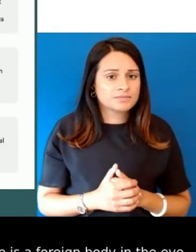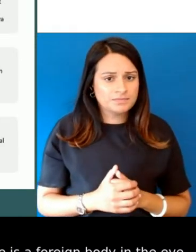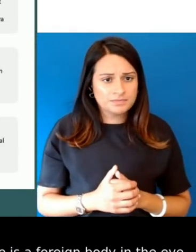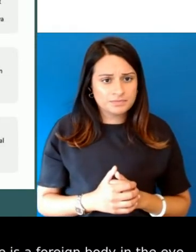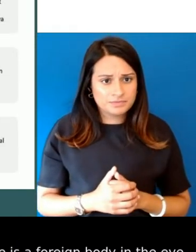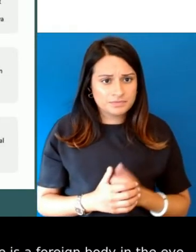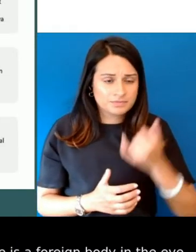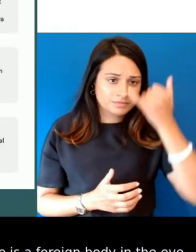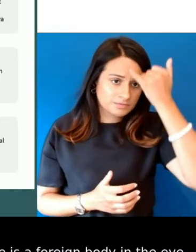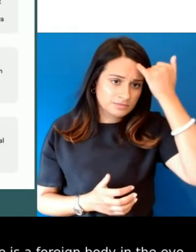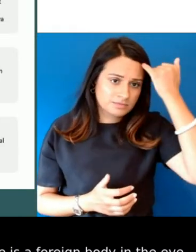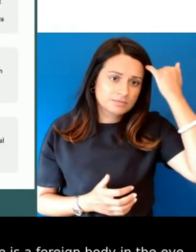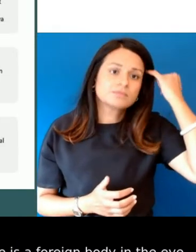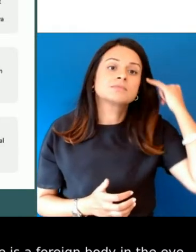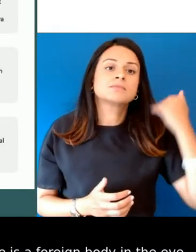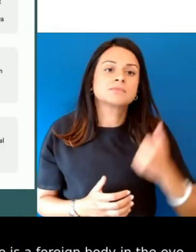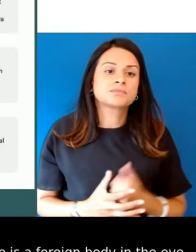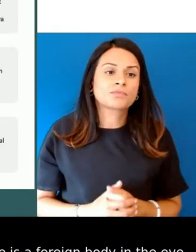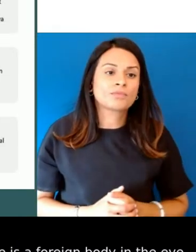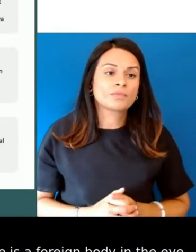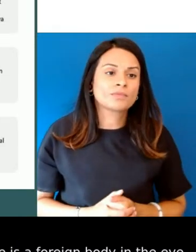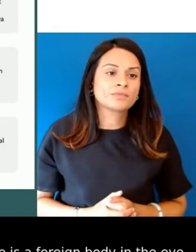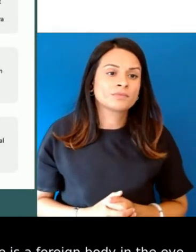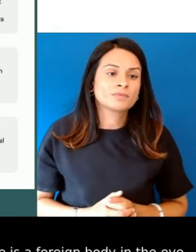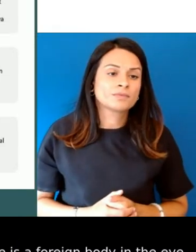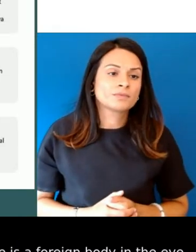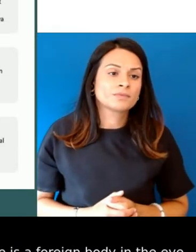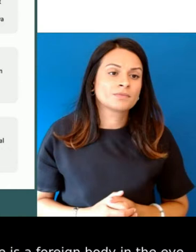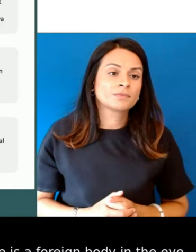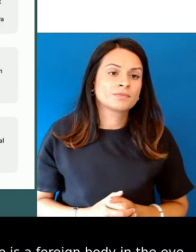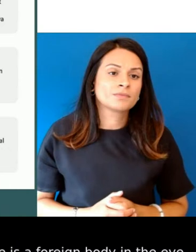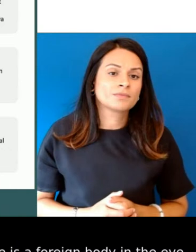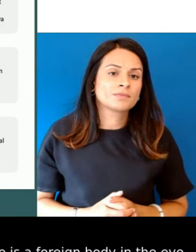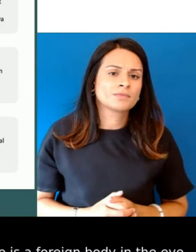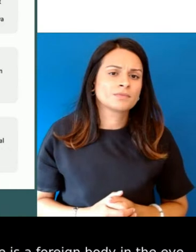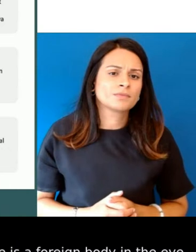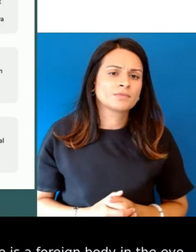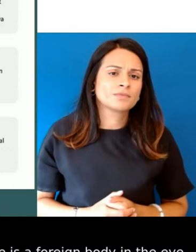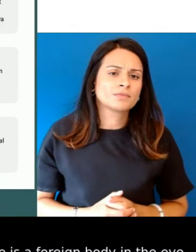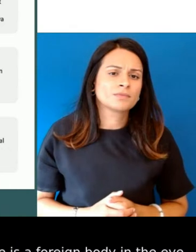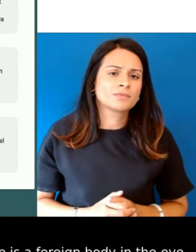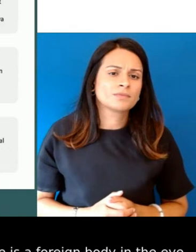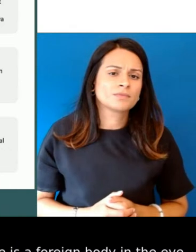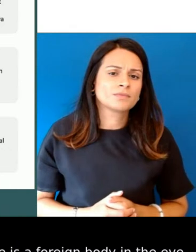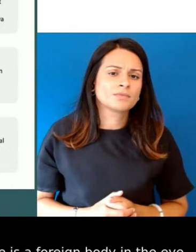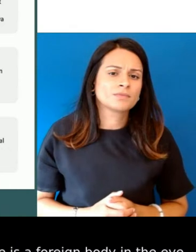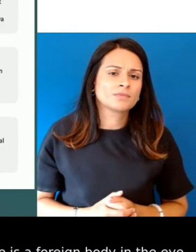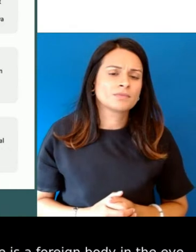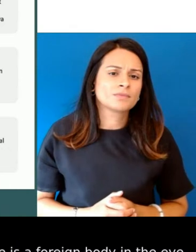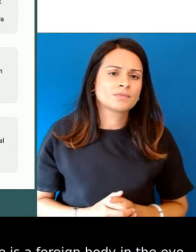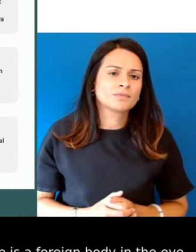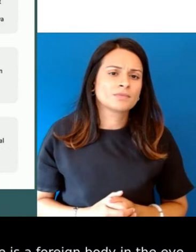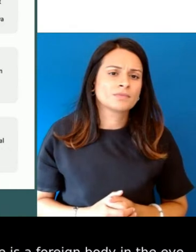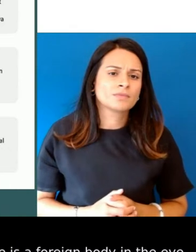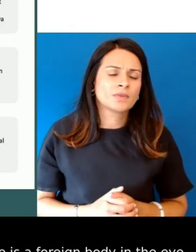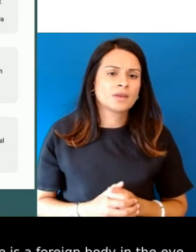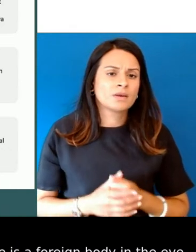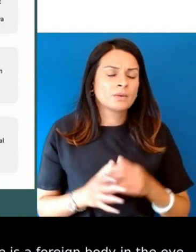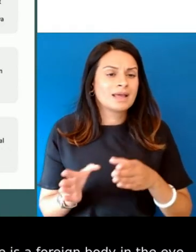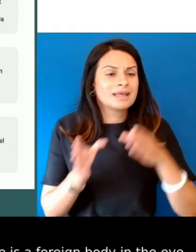remove my late stage allergic conjunctive and conjunctive fighters um is where we start seeing